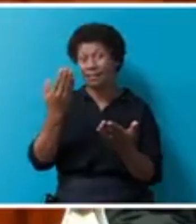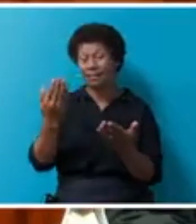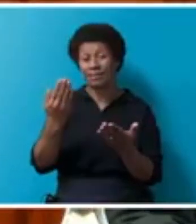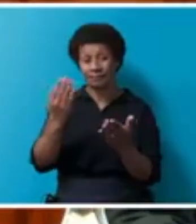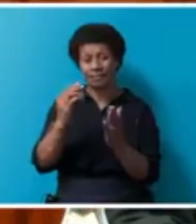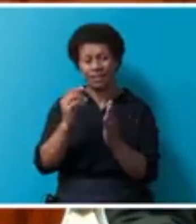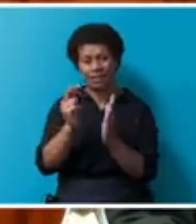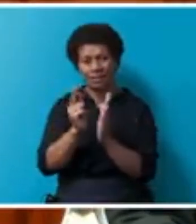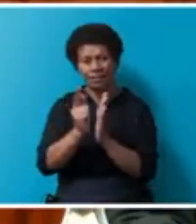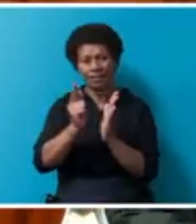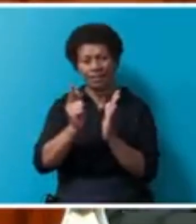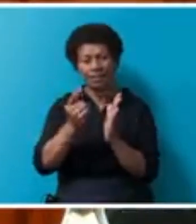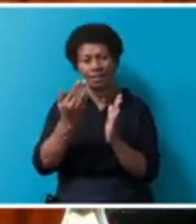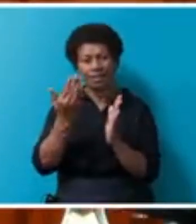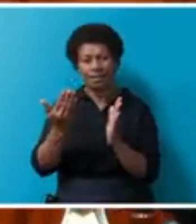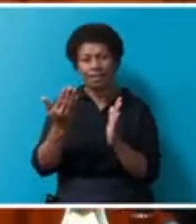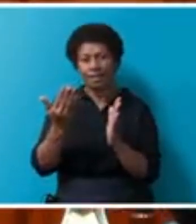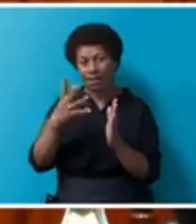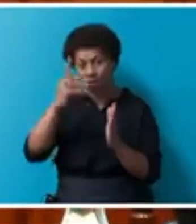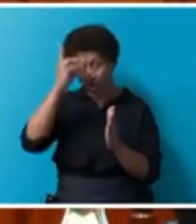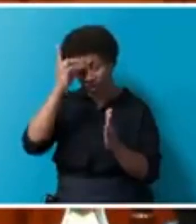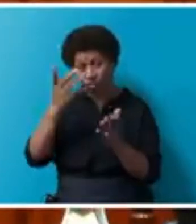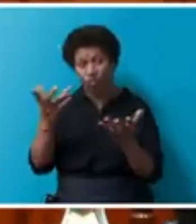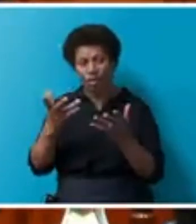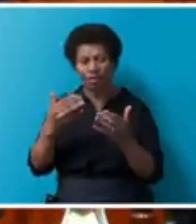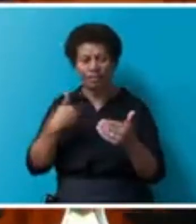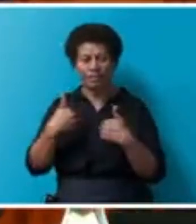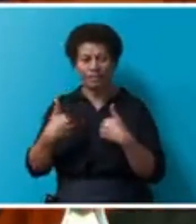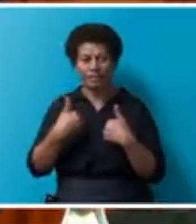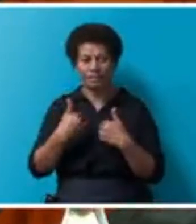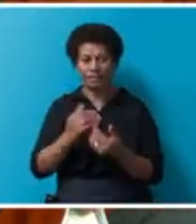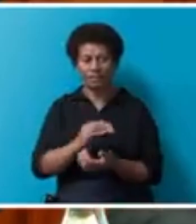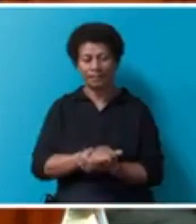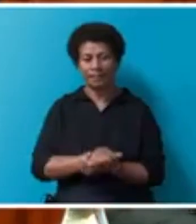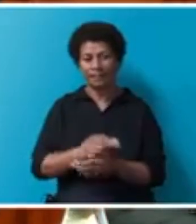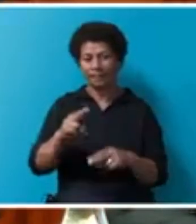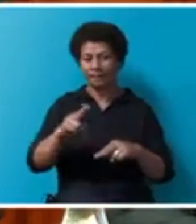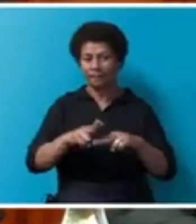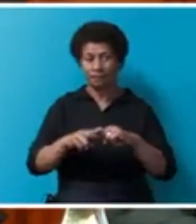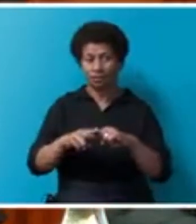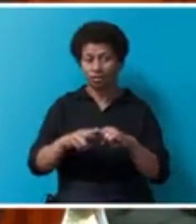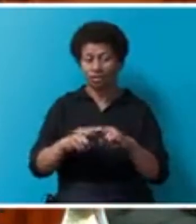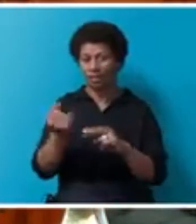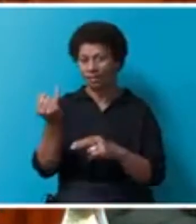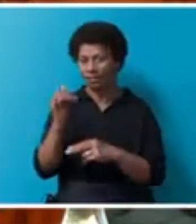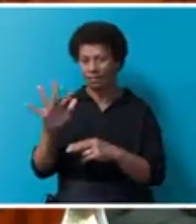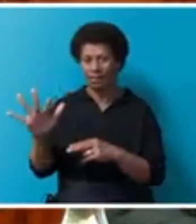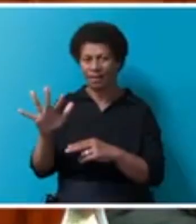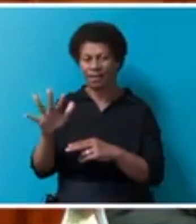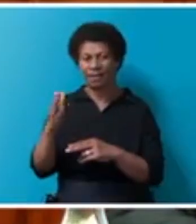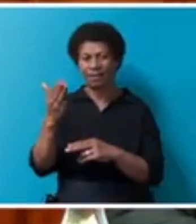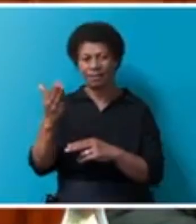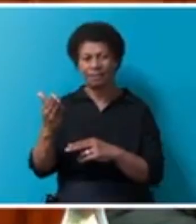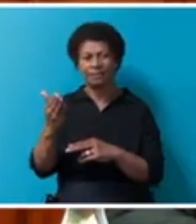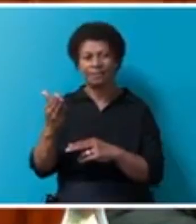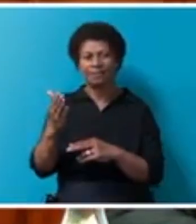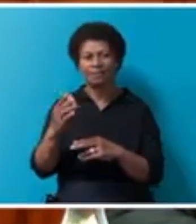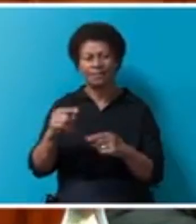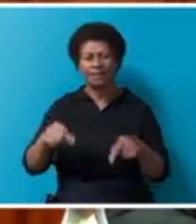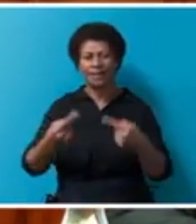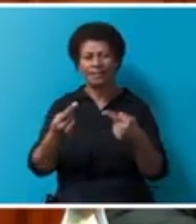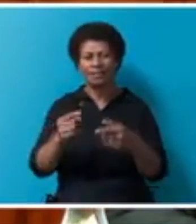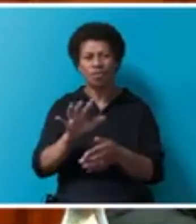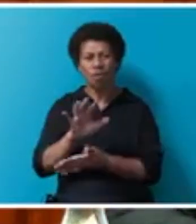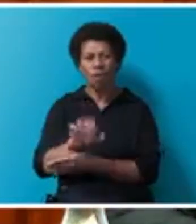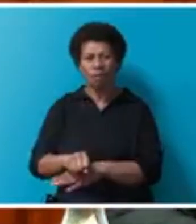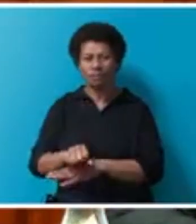legal education initiatives in various universities. On the Fiji Independent, Commission Against Corruption. Mr. Speaker, sir, I'm pleased to